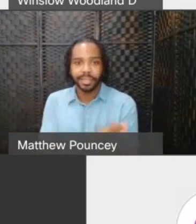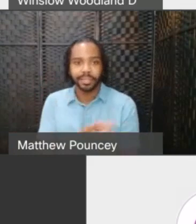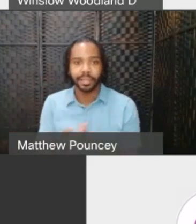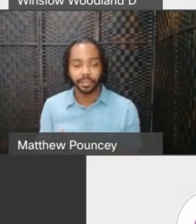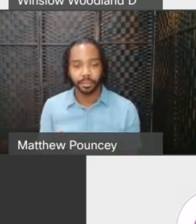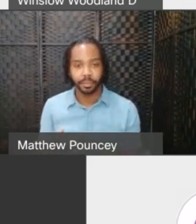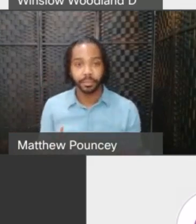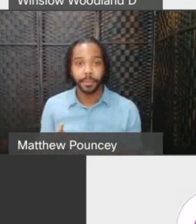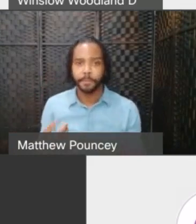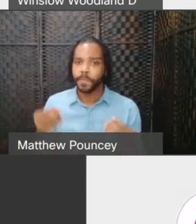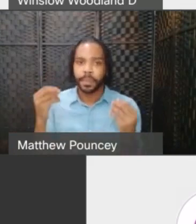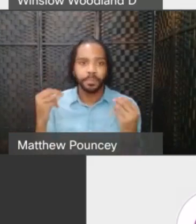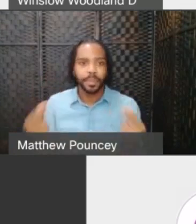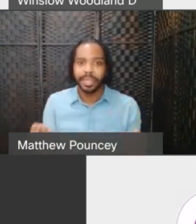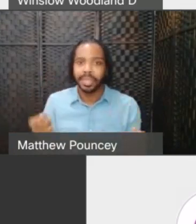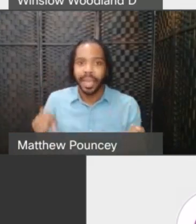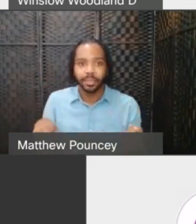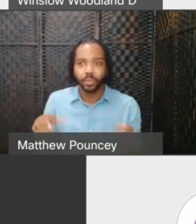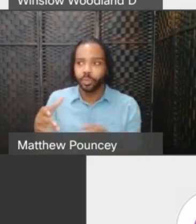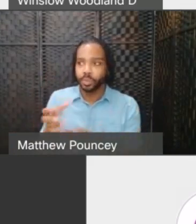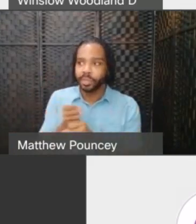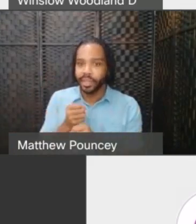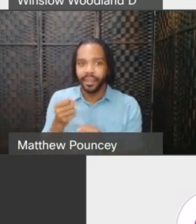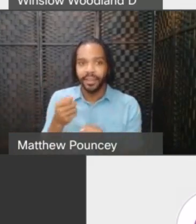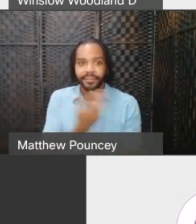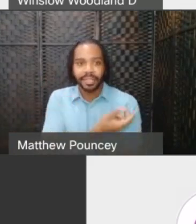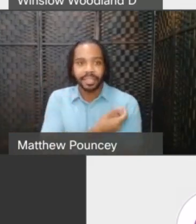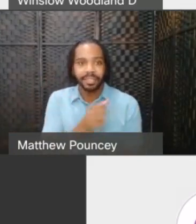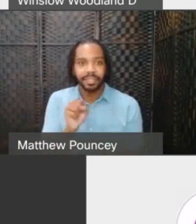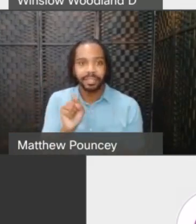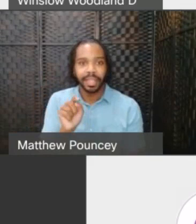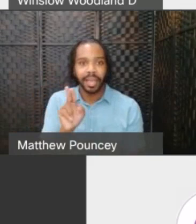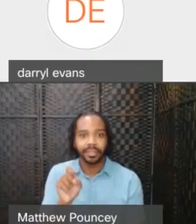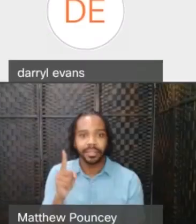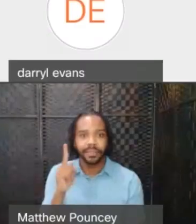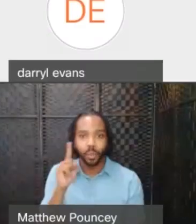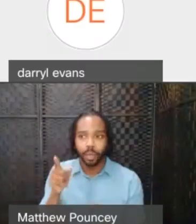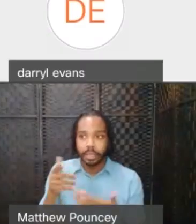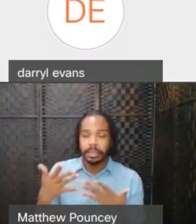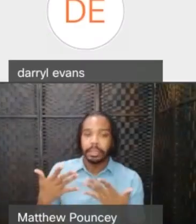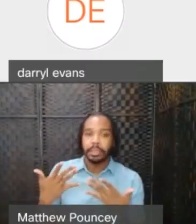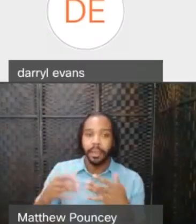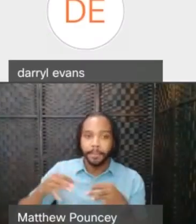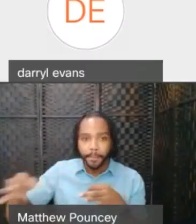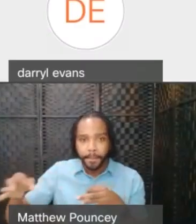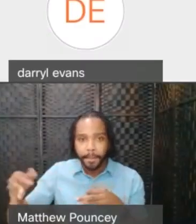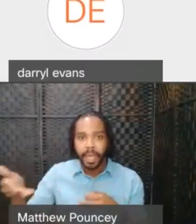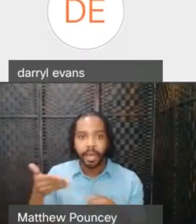And so immediately had to get vaccination status with the potential for delaying employment for people.